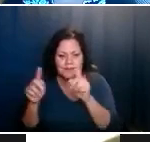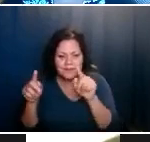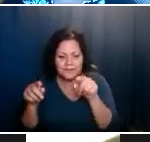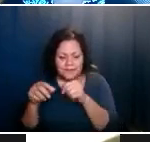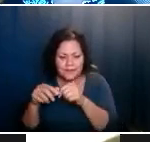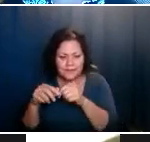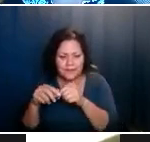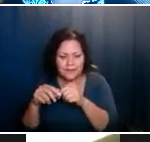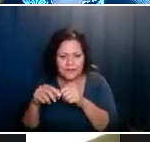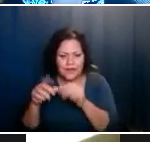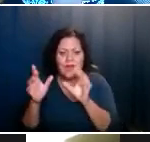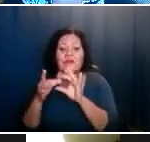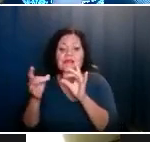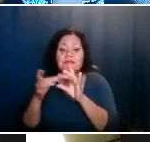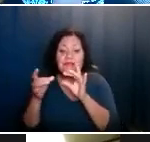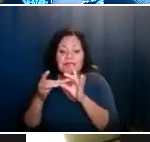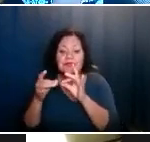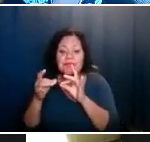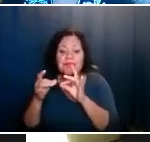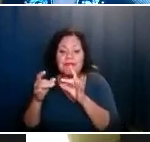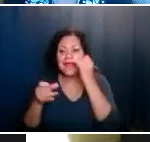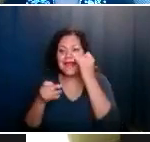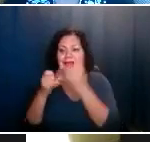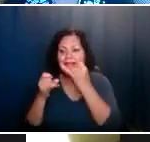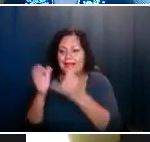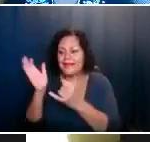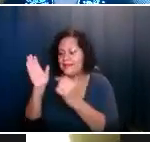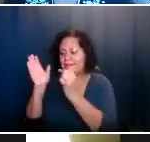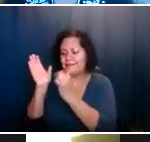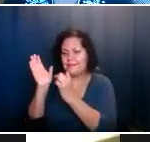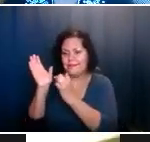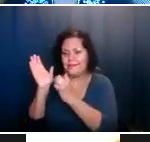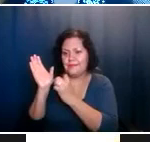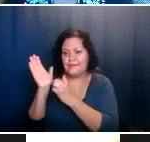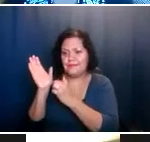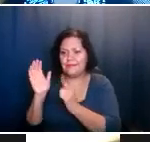the messages is right down here.